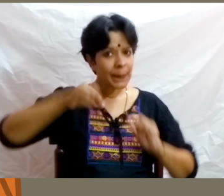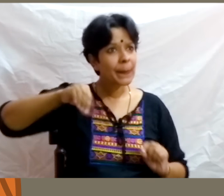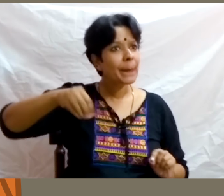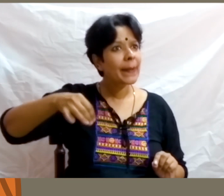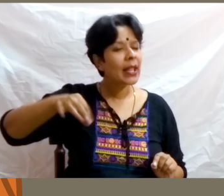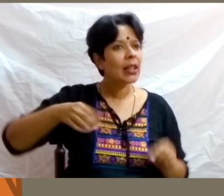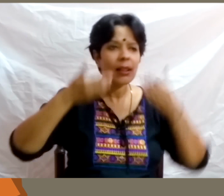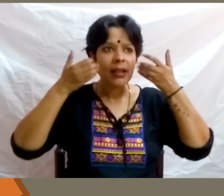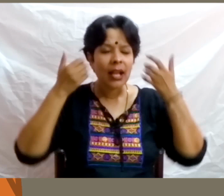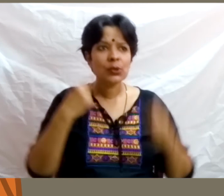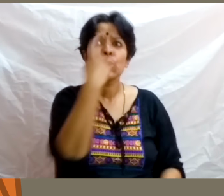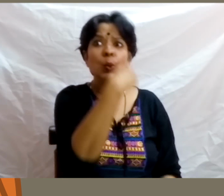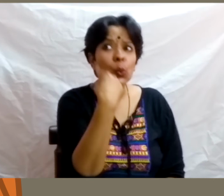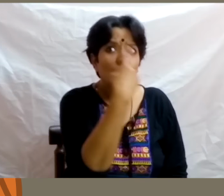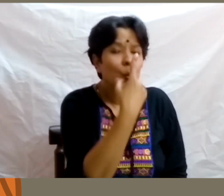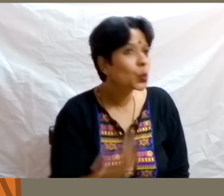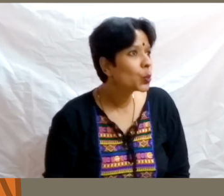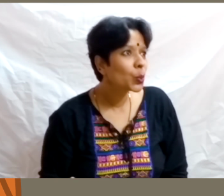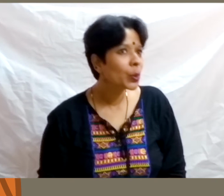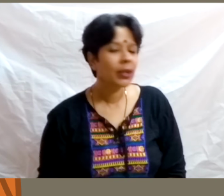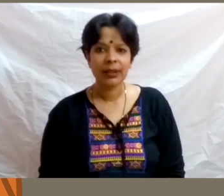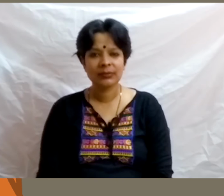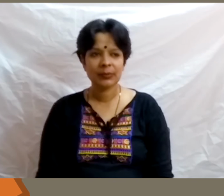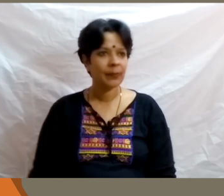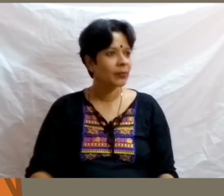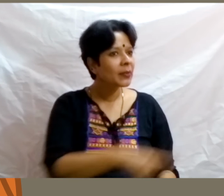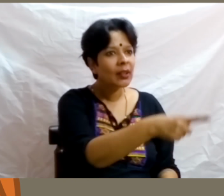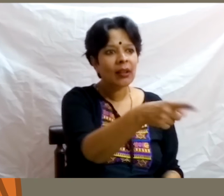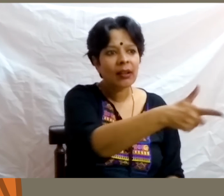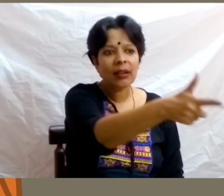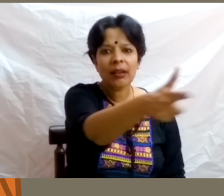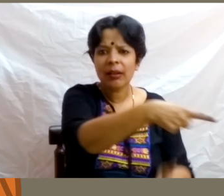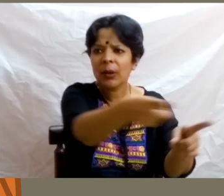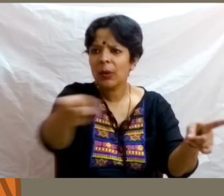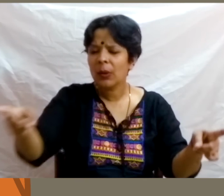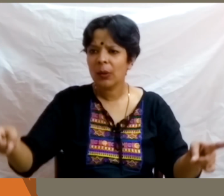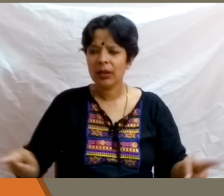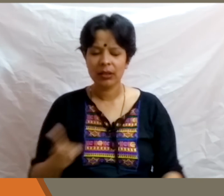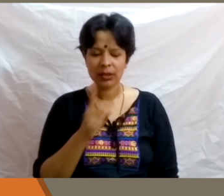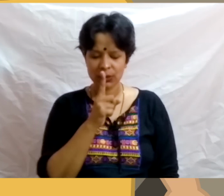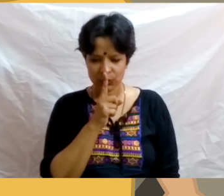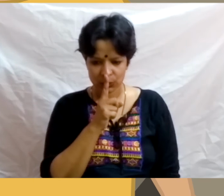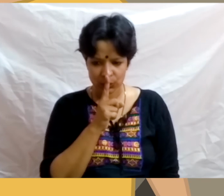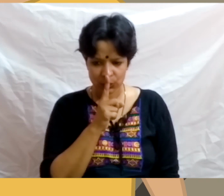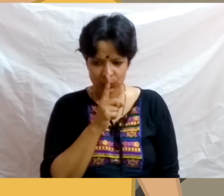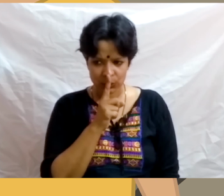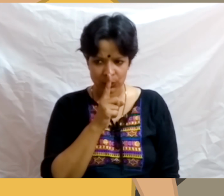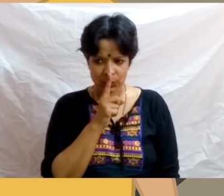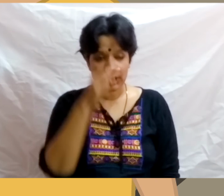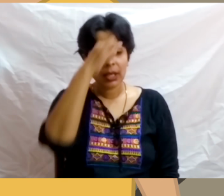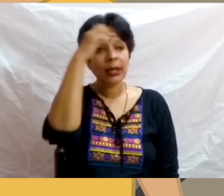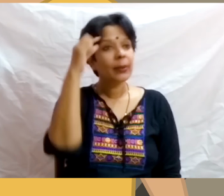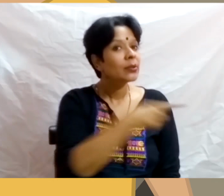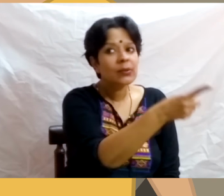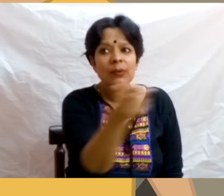And then he asked them, "But tell me, who will tie this bell around the cat's neck?" Everyone became